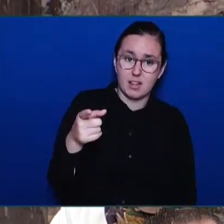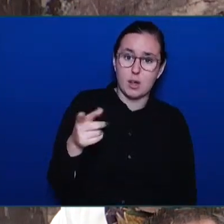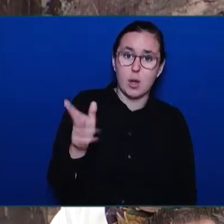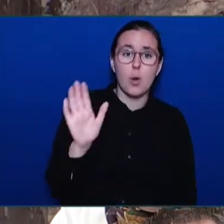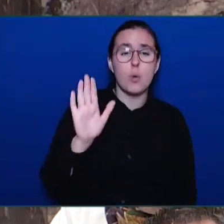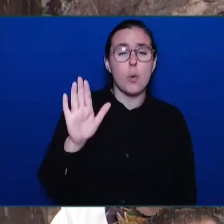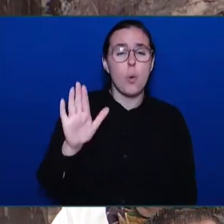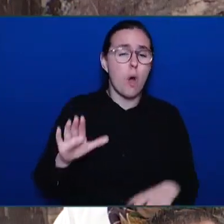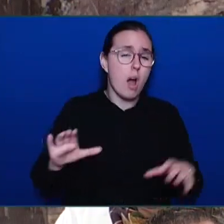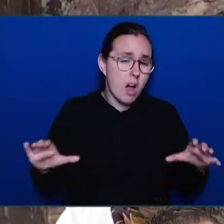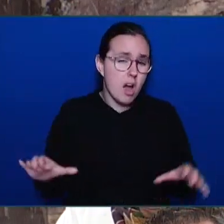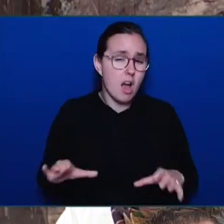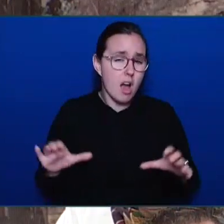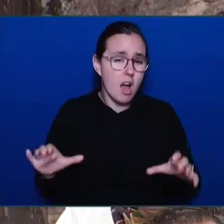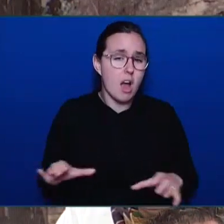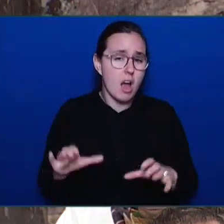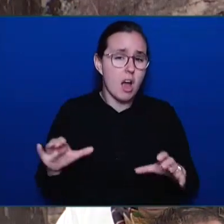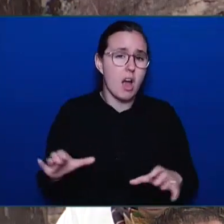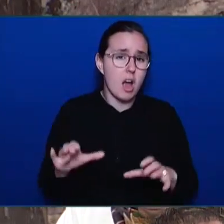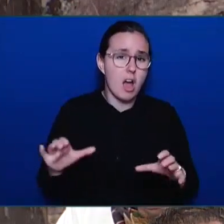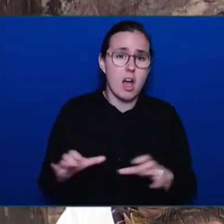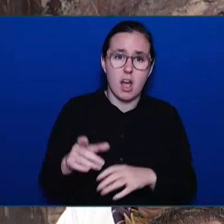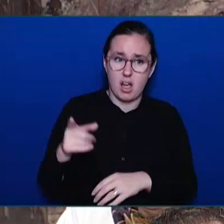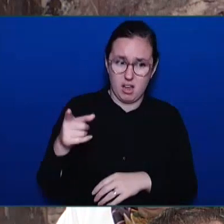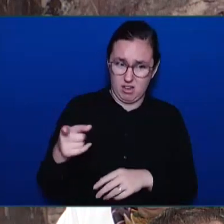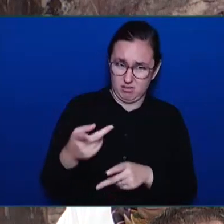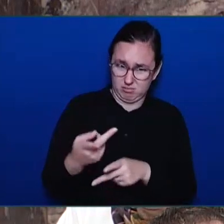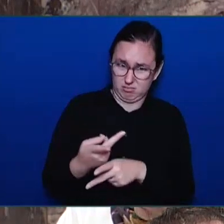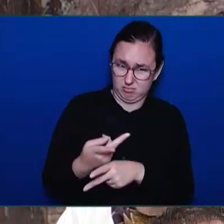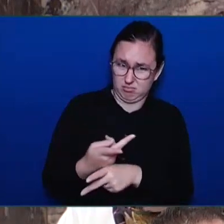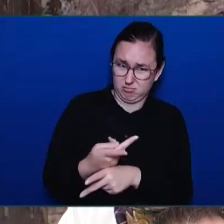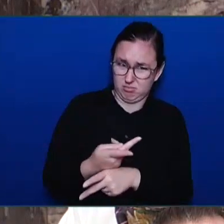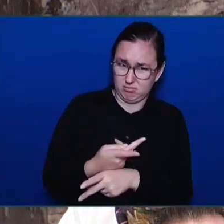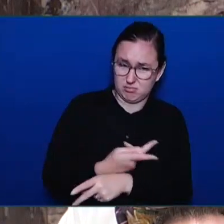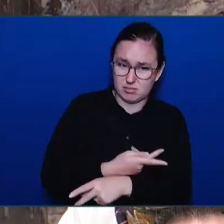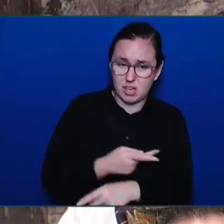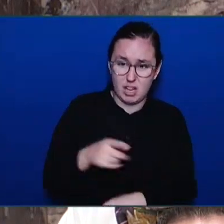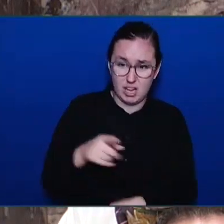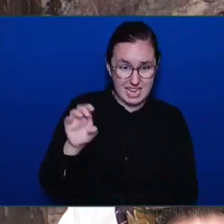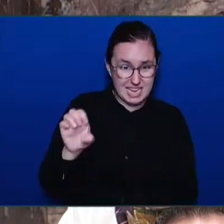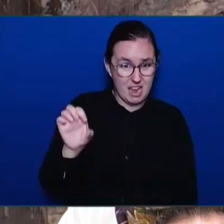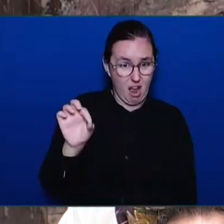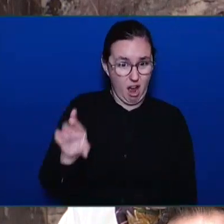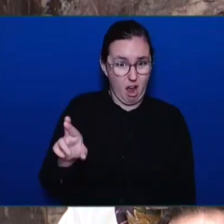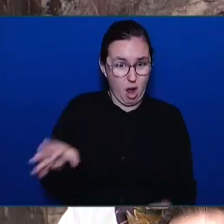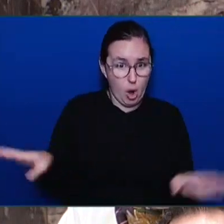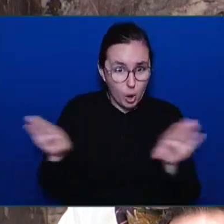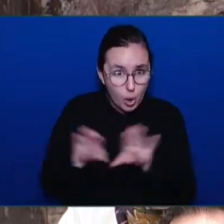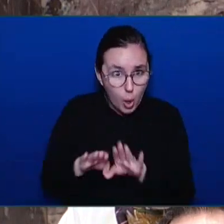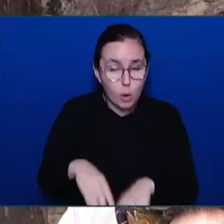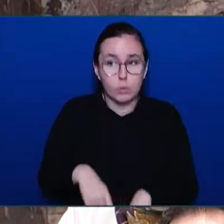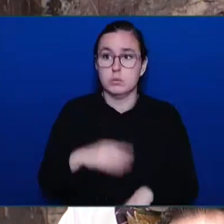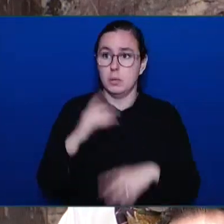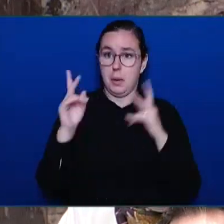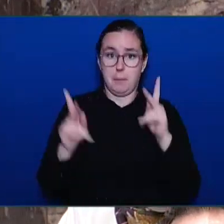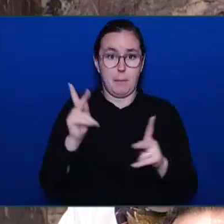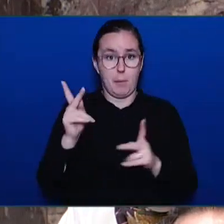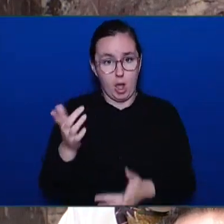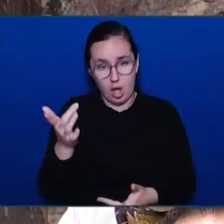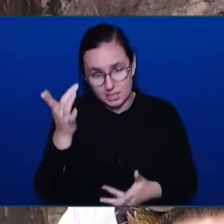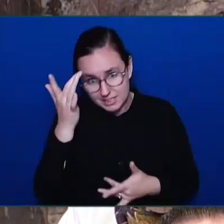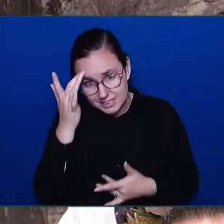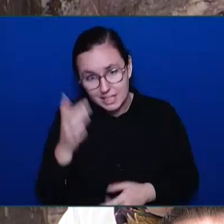about the healthcare system, and what are we doing in the legislature? The NDP is absolutely insistent